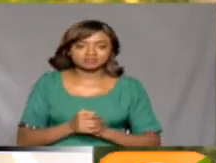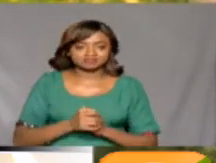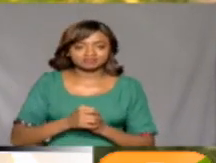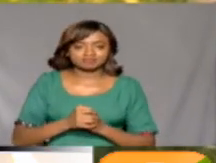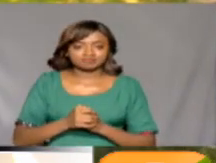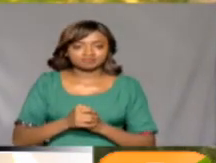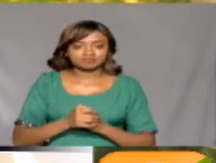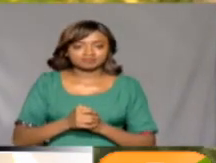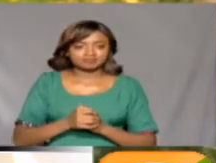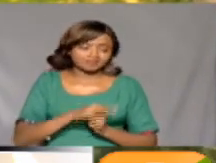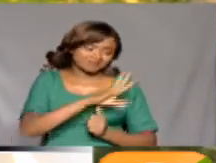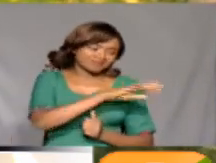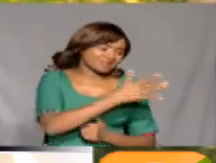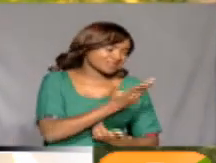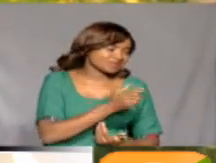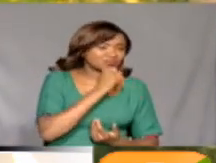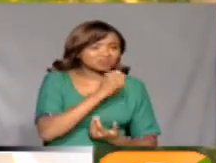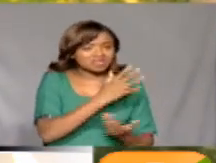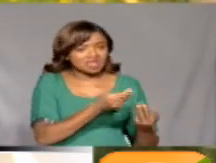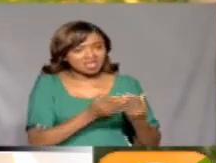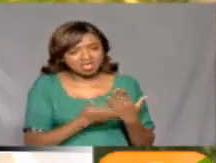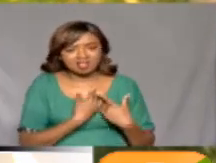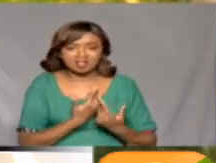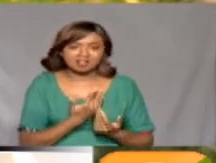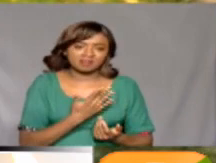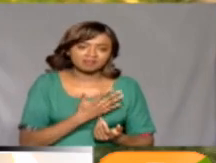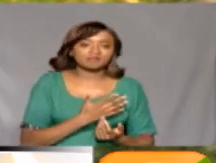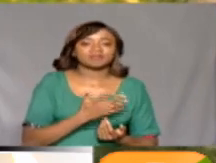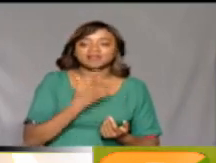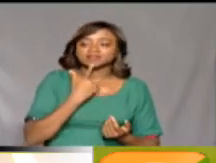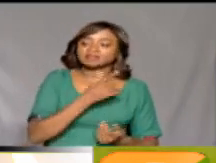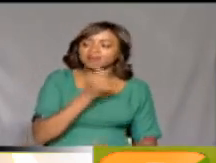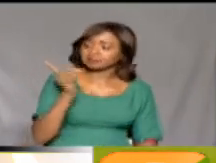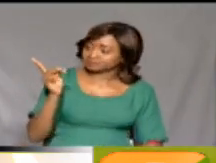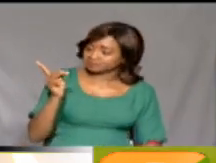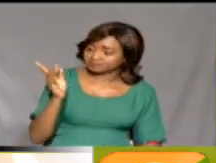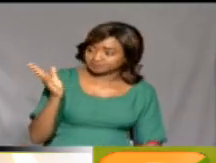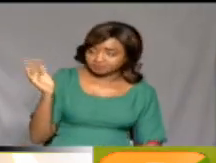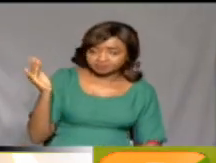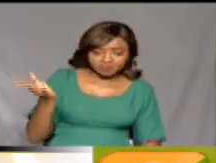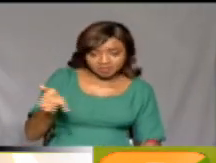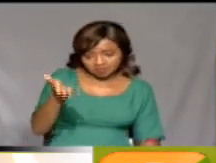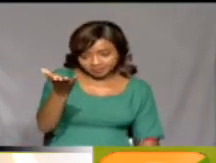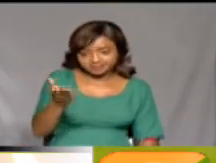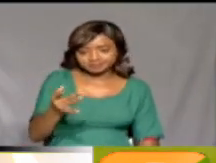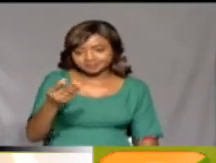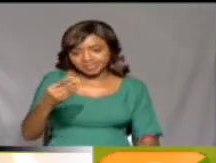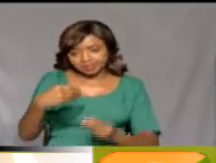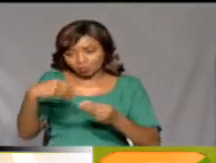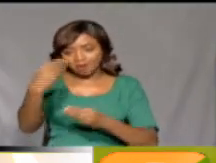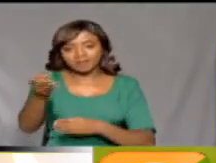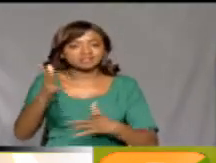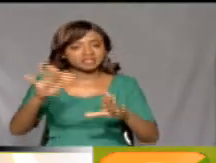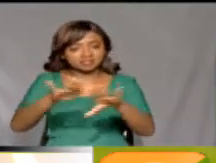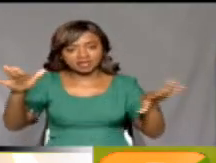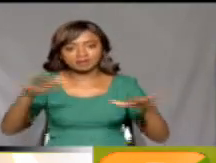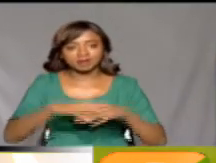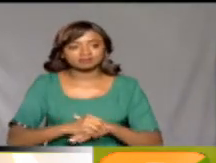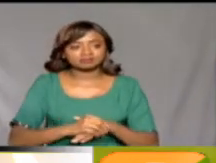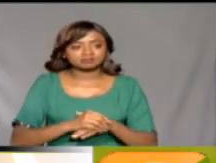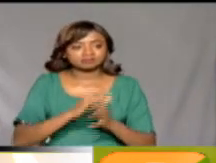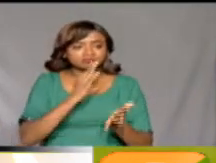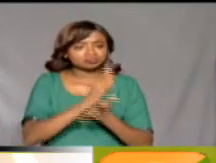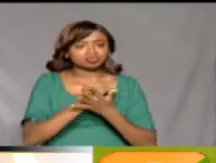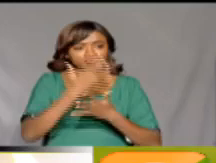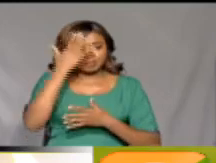say, please help us. So he said, okay. He asked somebody, please help these young people. I know the times have changed, but